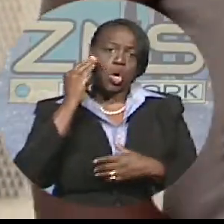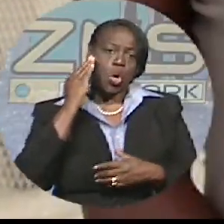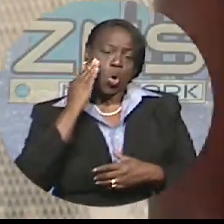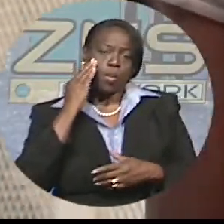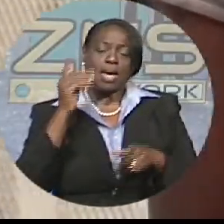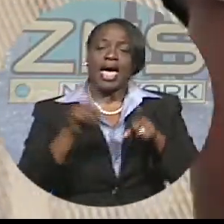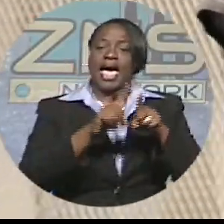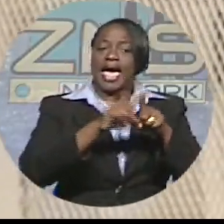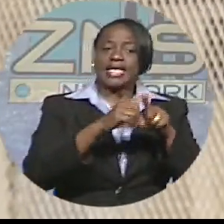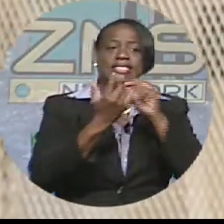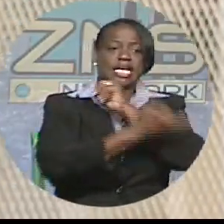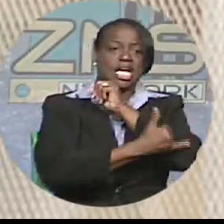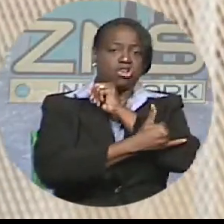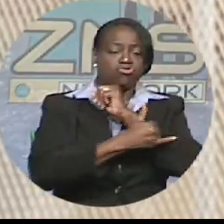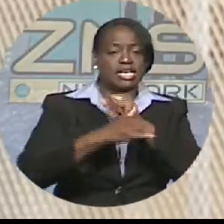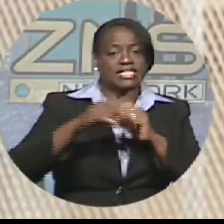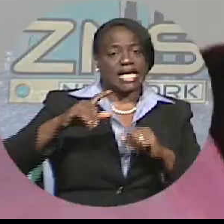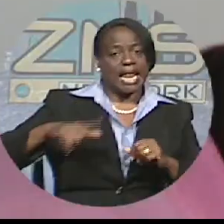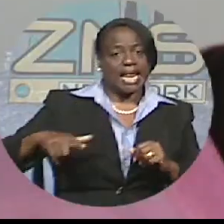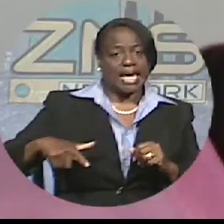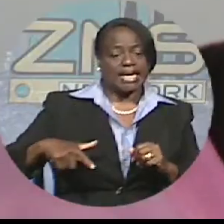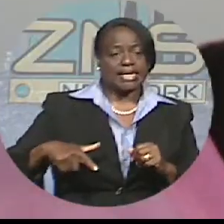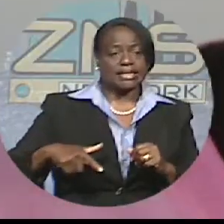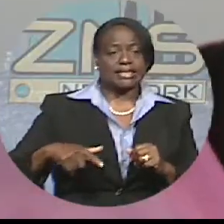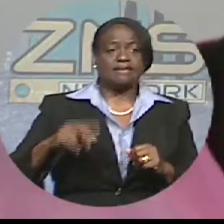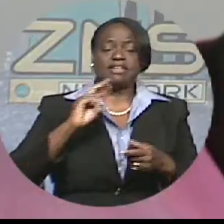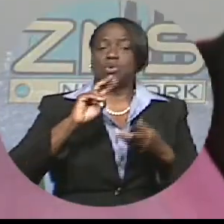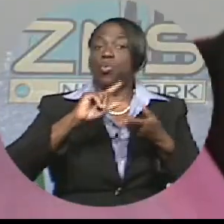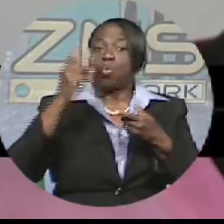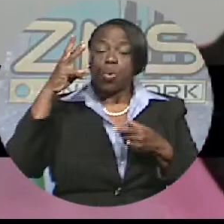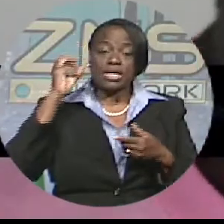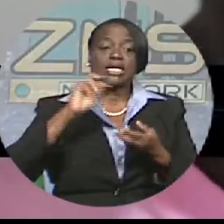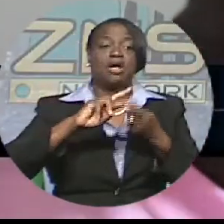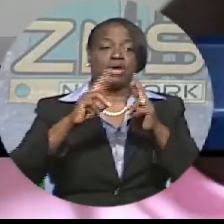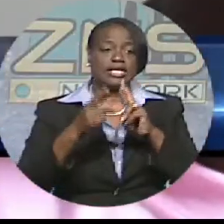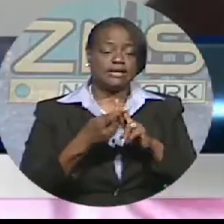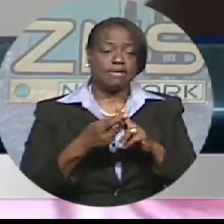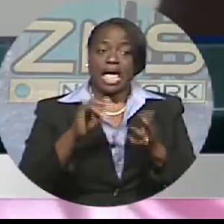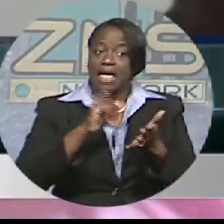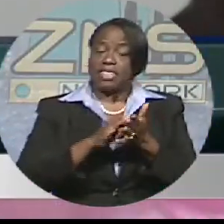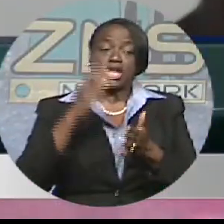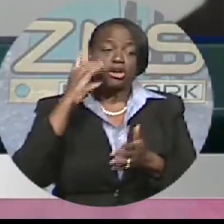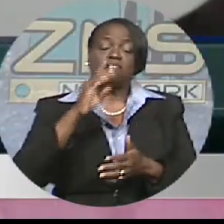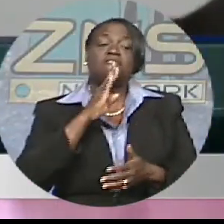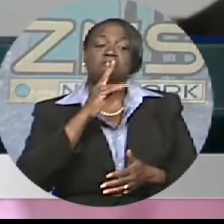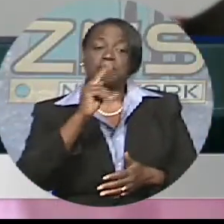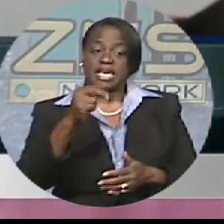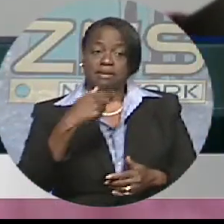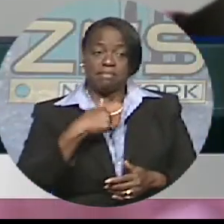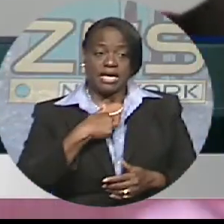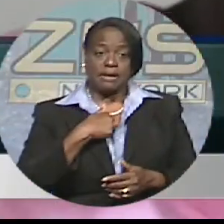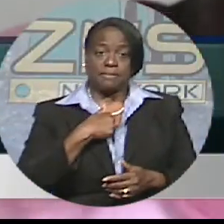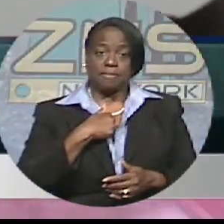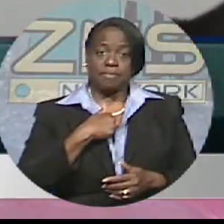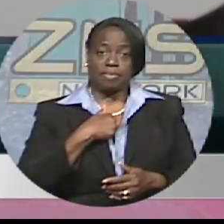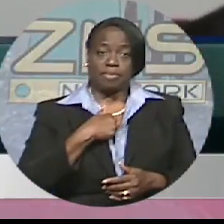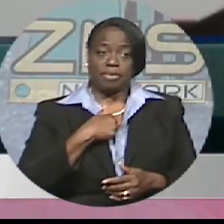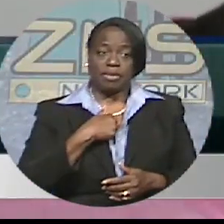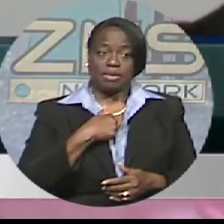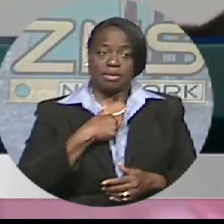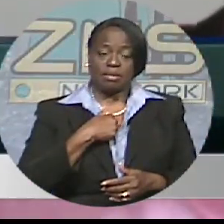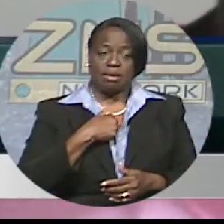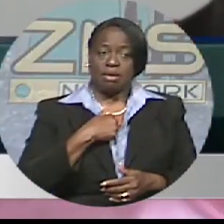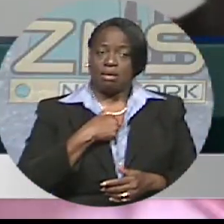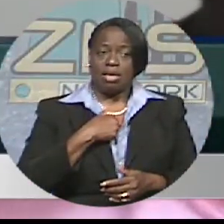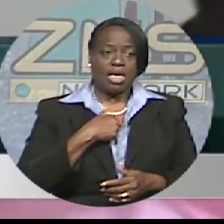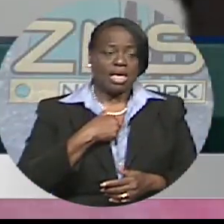the country's latest victim of domestic violence was a relative. That could have been me, but not like I would have for